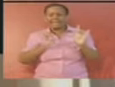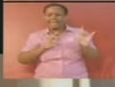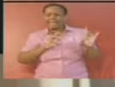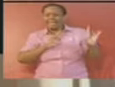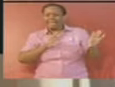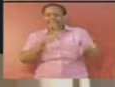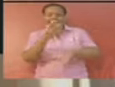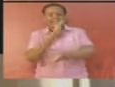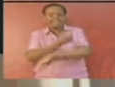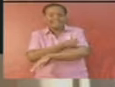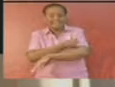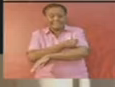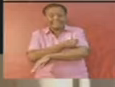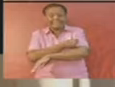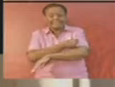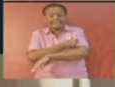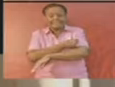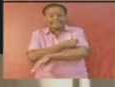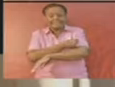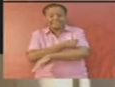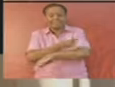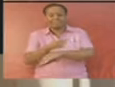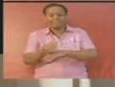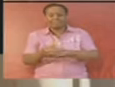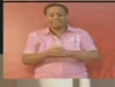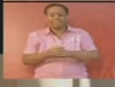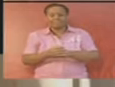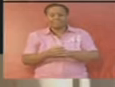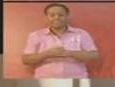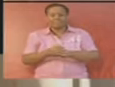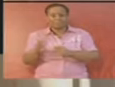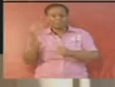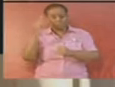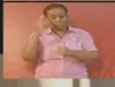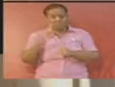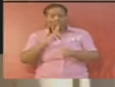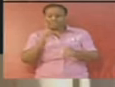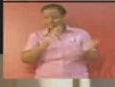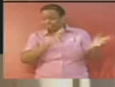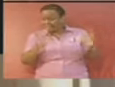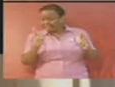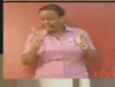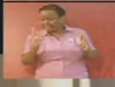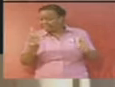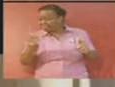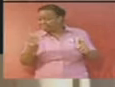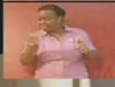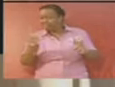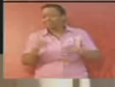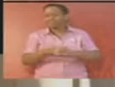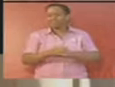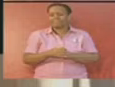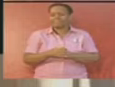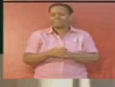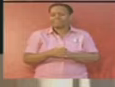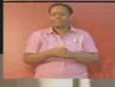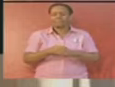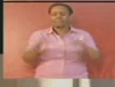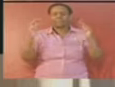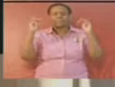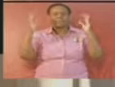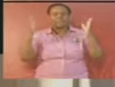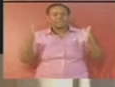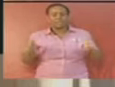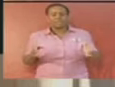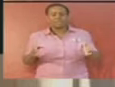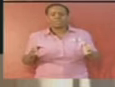we in this measure of preparation? And Minister Dyal Singh, you began by talking about bubbles.